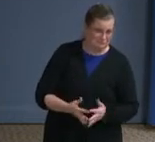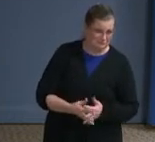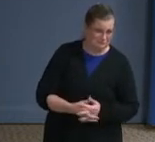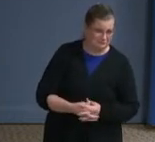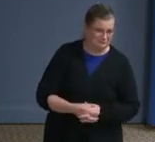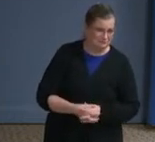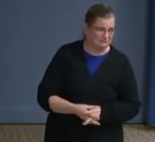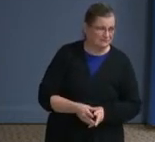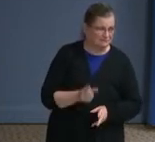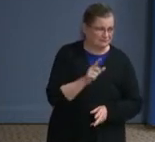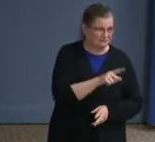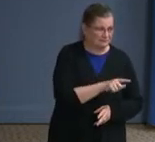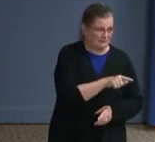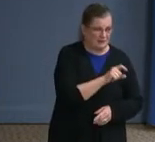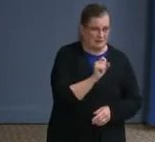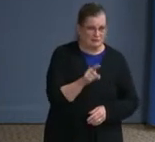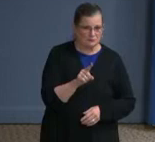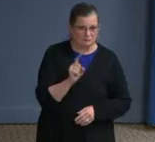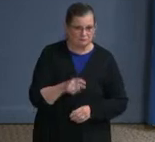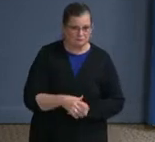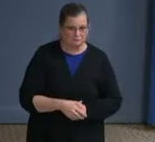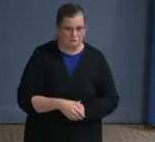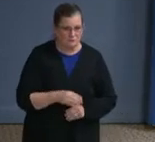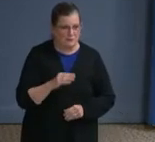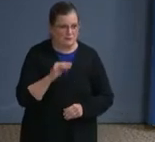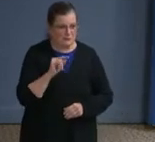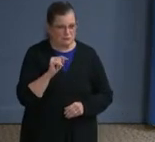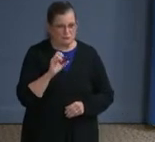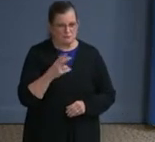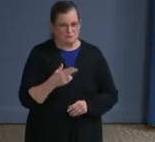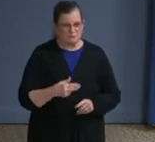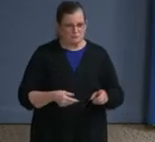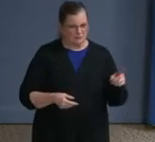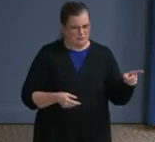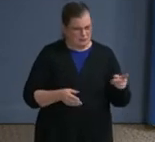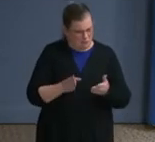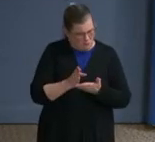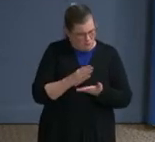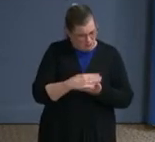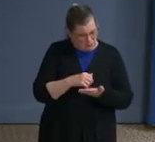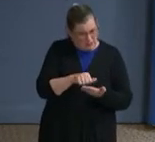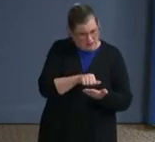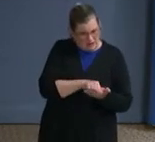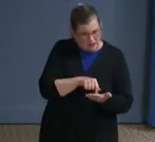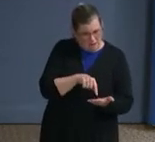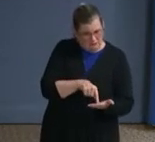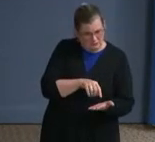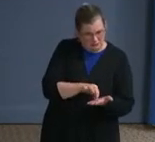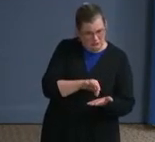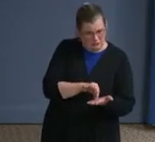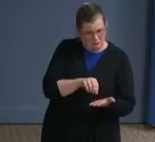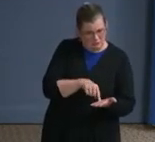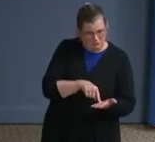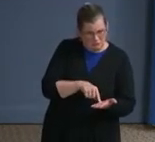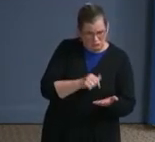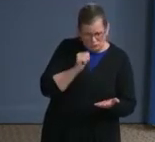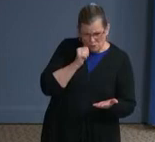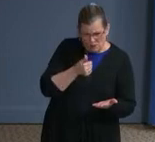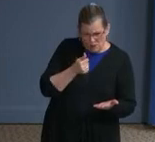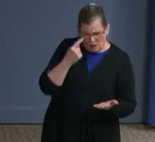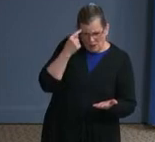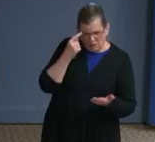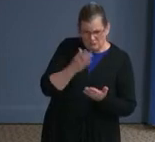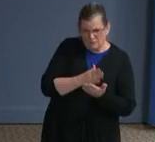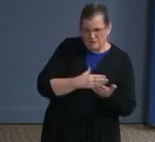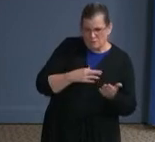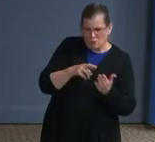Mitch. There's a budget amendment on the agenda for tomorrow, and part of it is set some rules for how the housing authority can spend